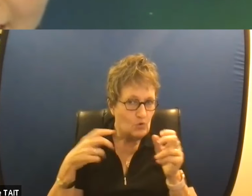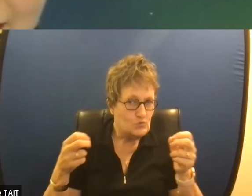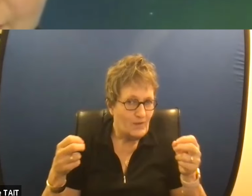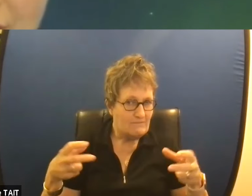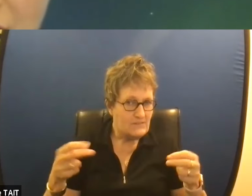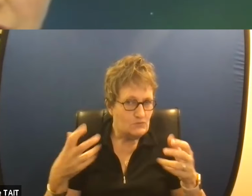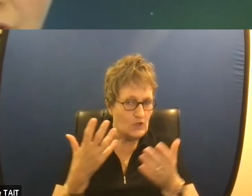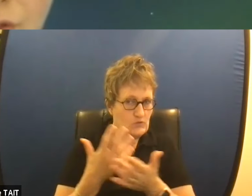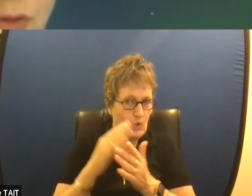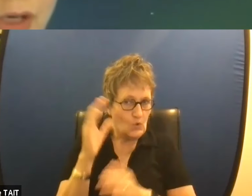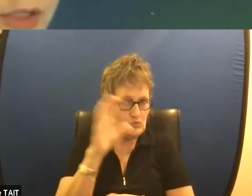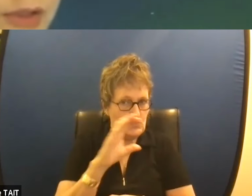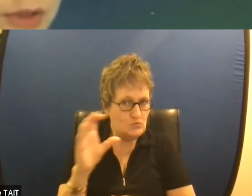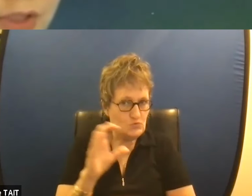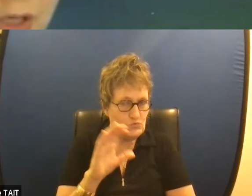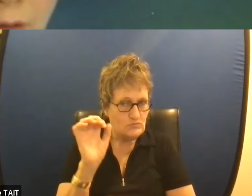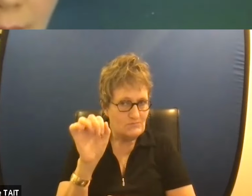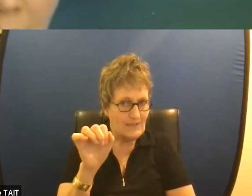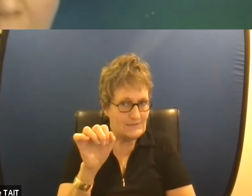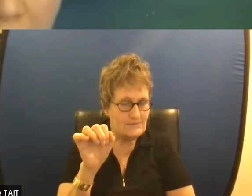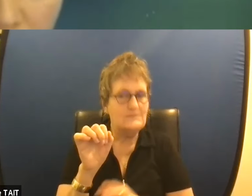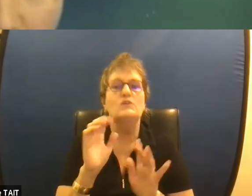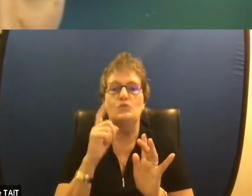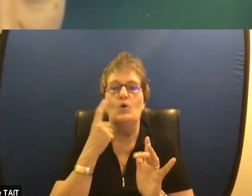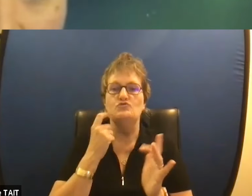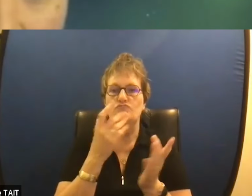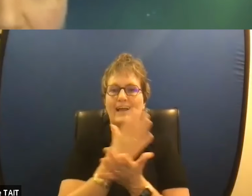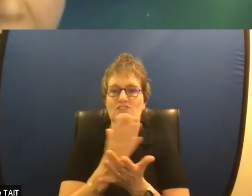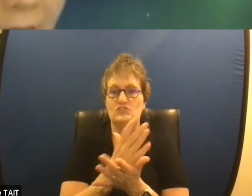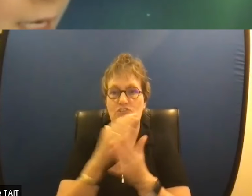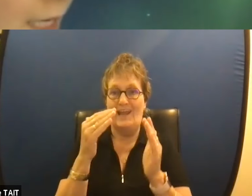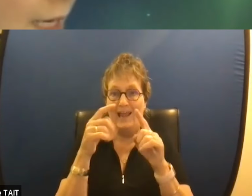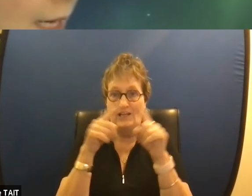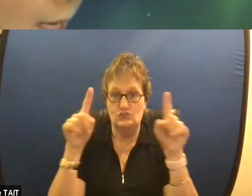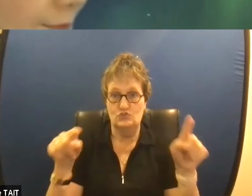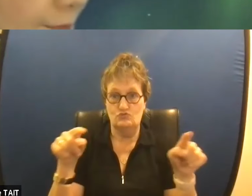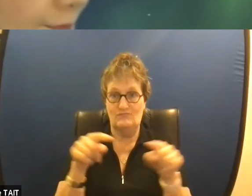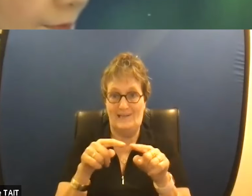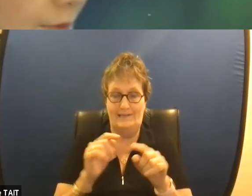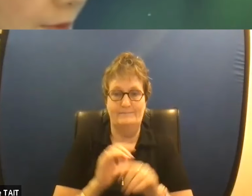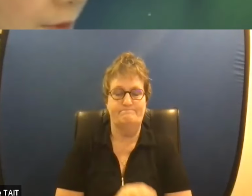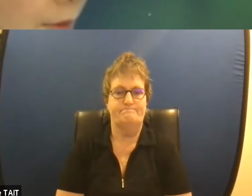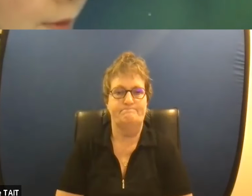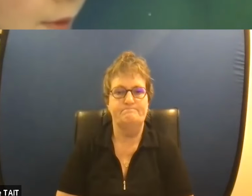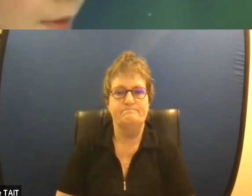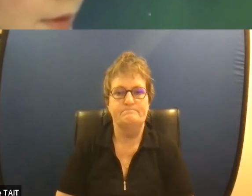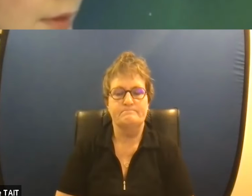Okay, let me try to share my screen.